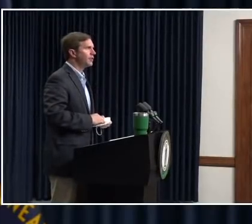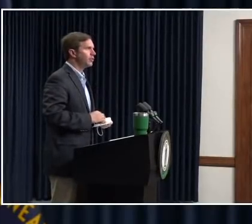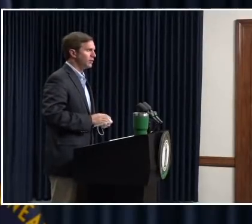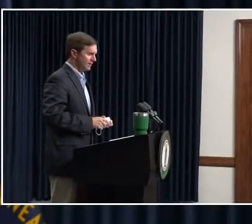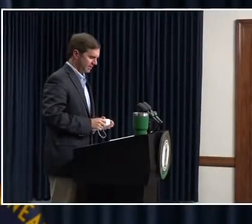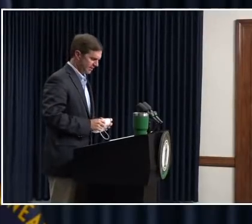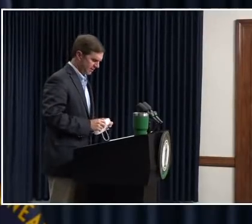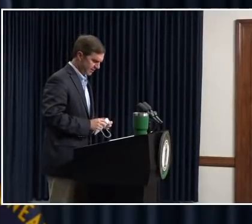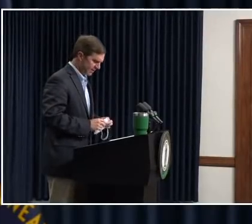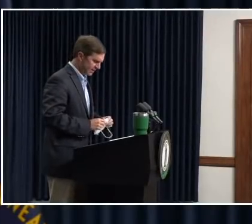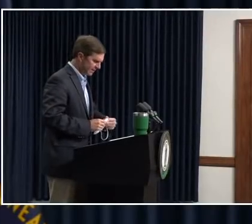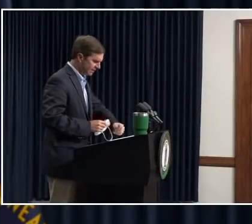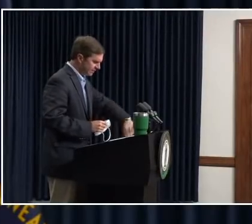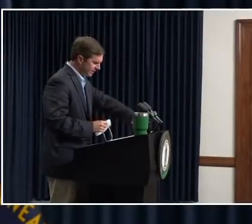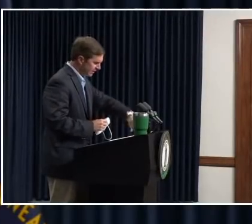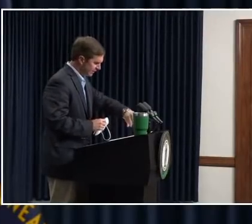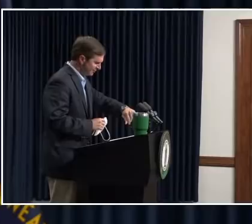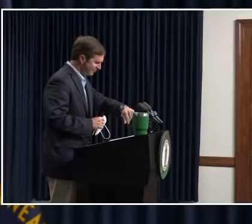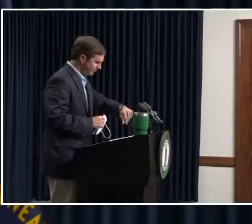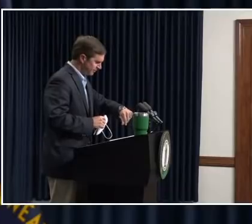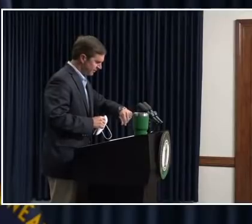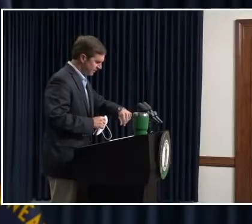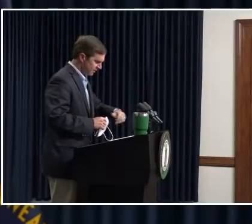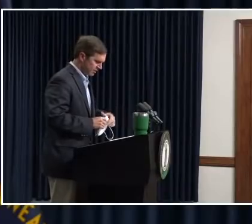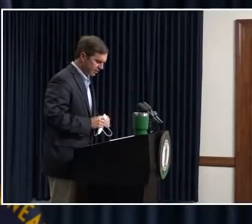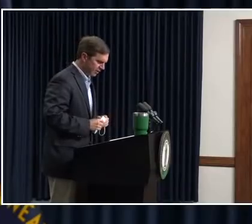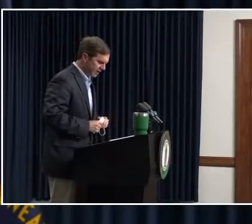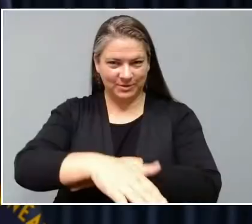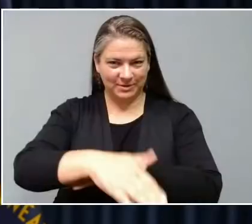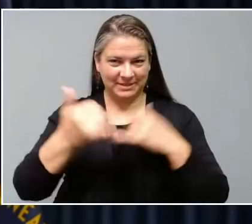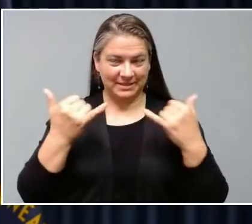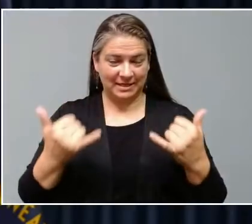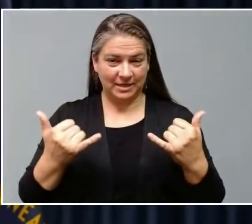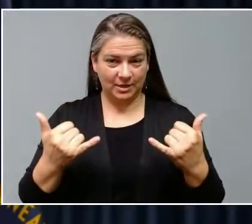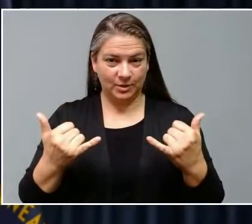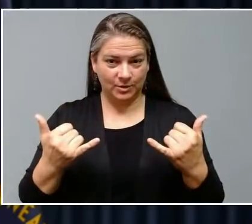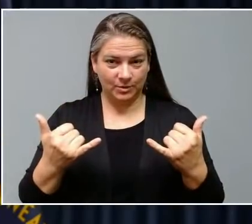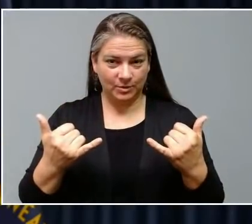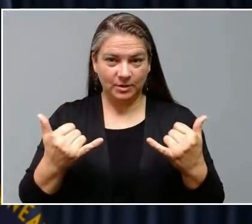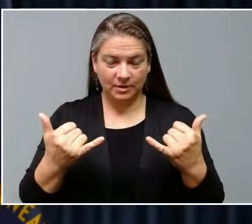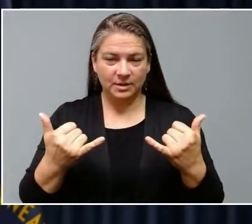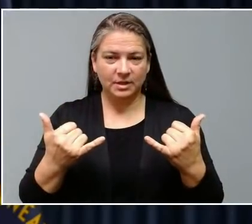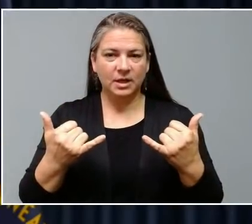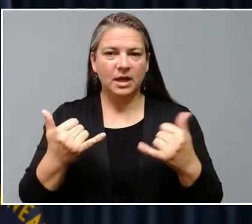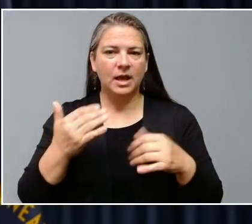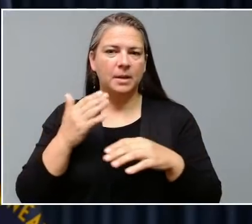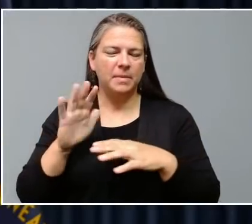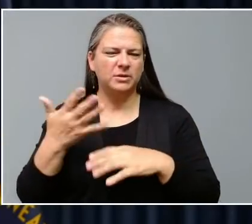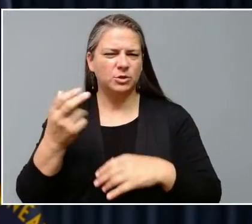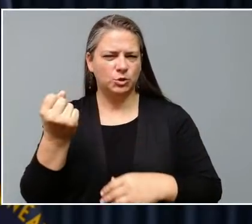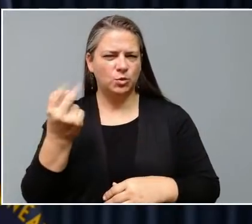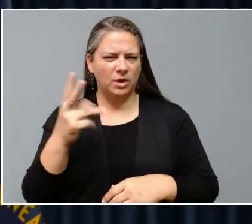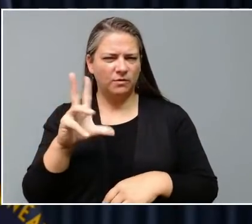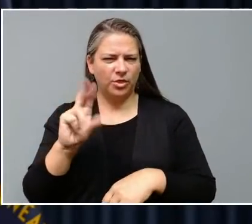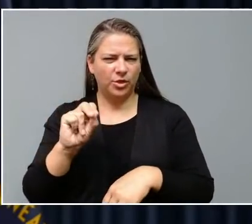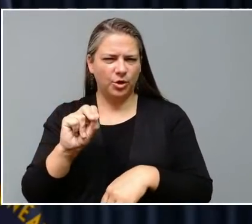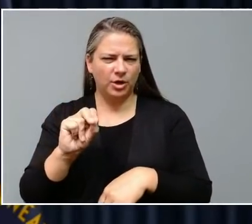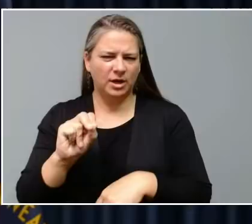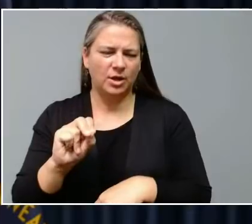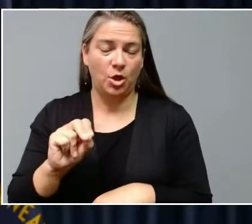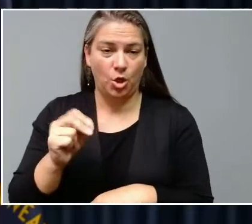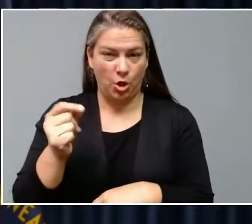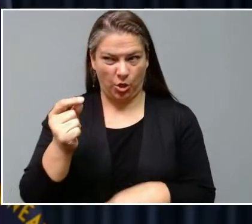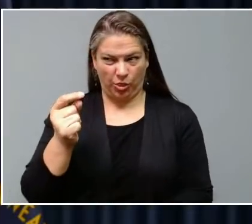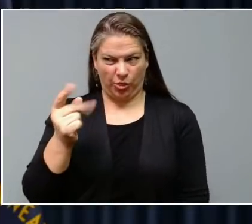All right, good afternoon. It is just a little after 12:30. This is Thursday, so it is our